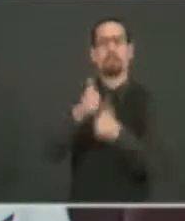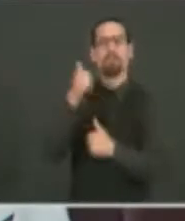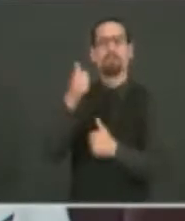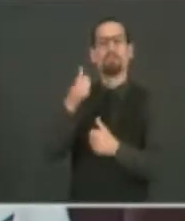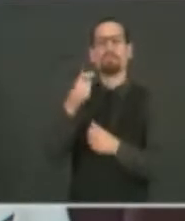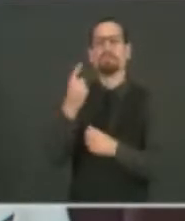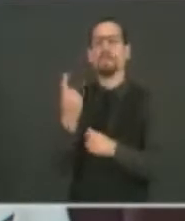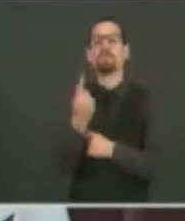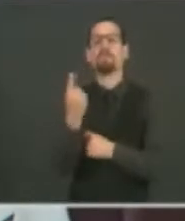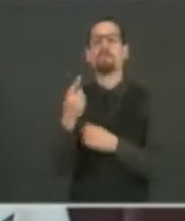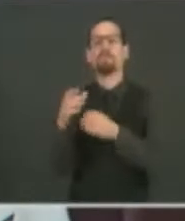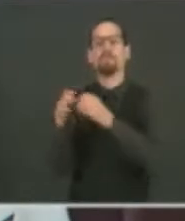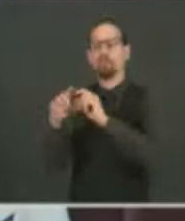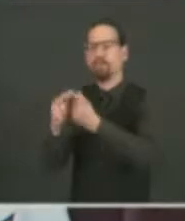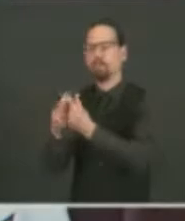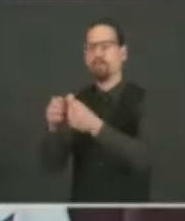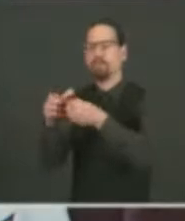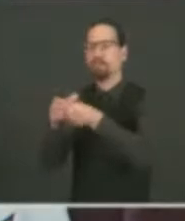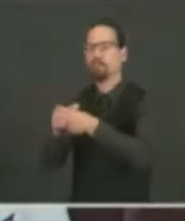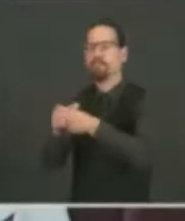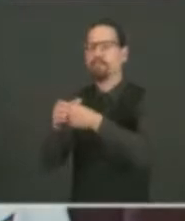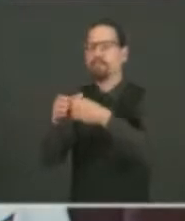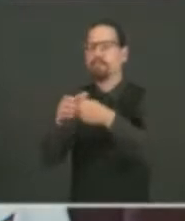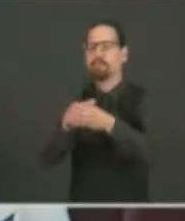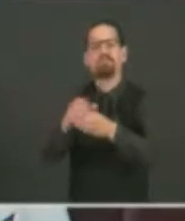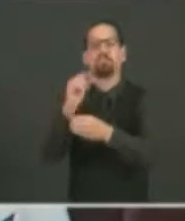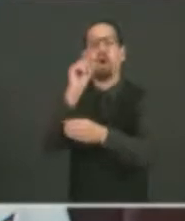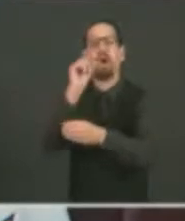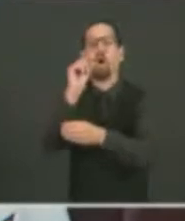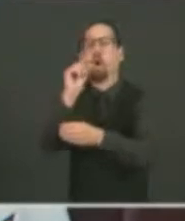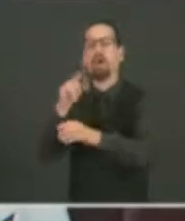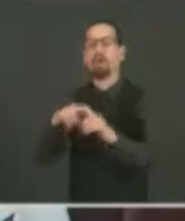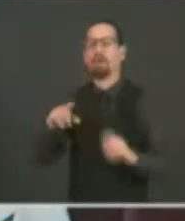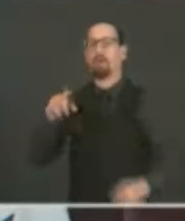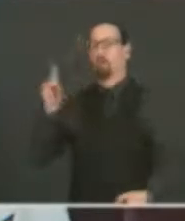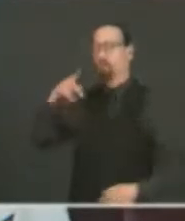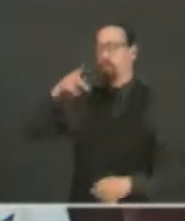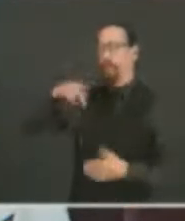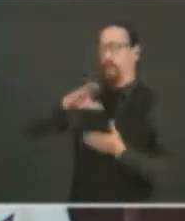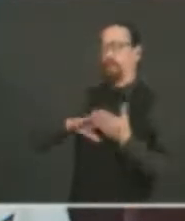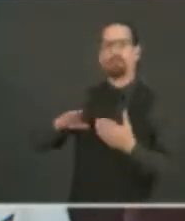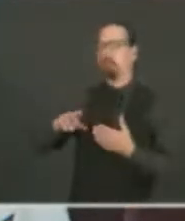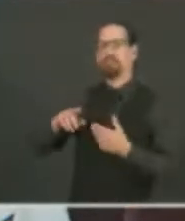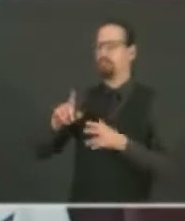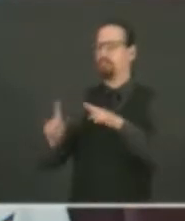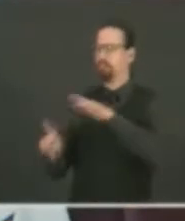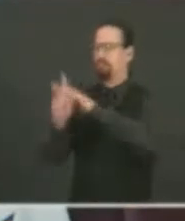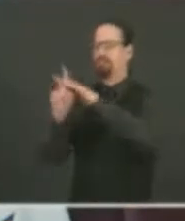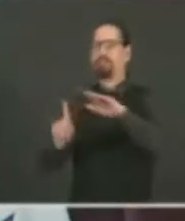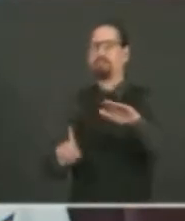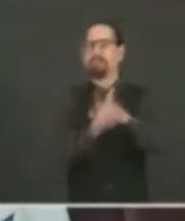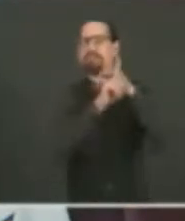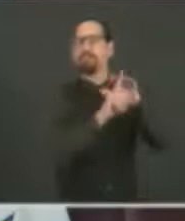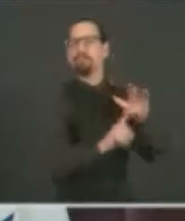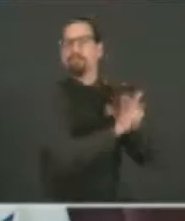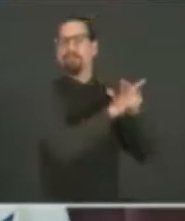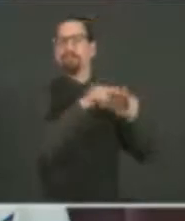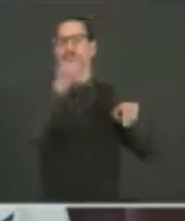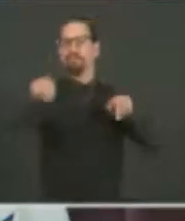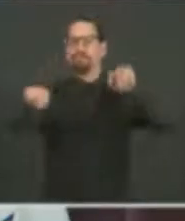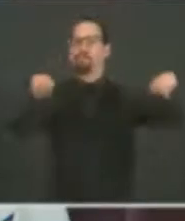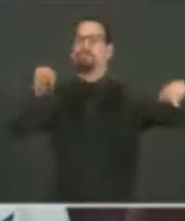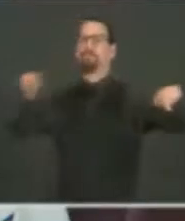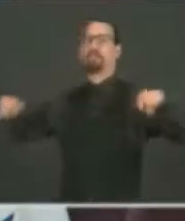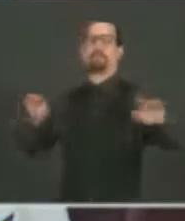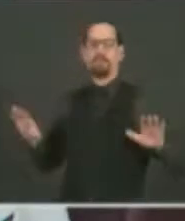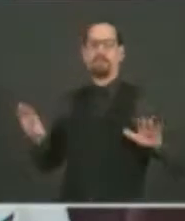cluster of cases, we have not needed the same campus-wide mitigation measures, such as the stay-at-home